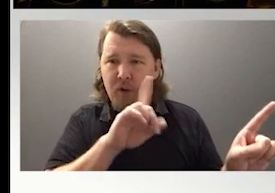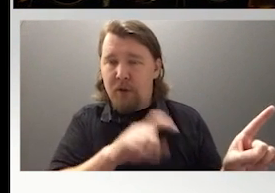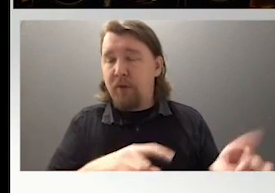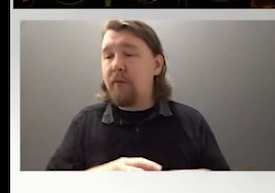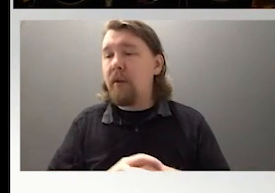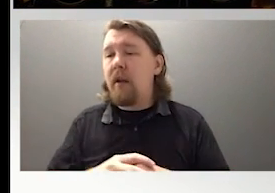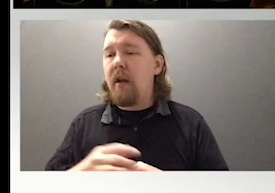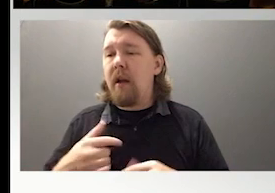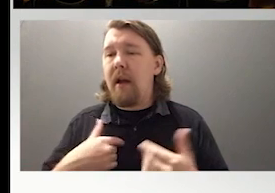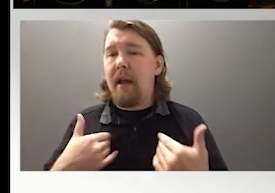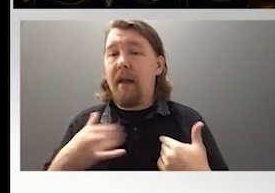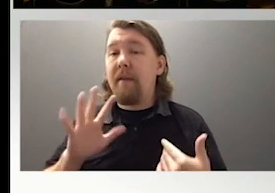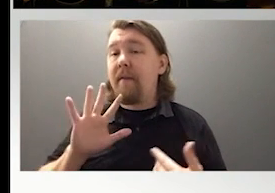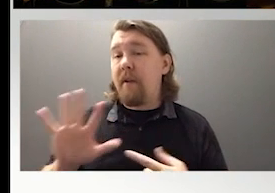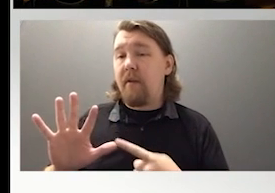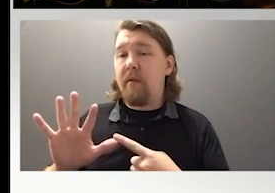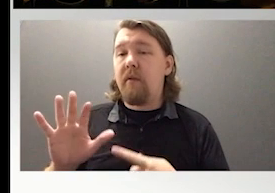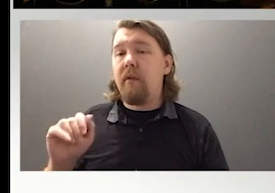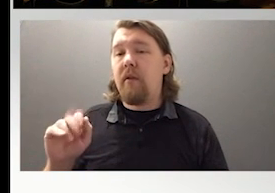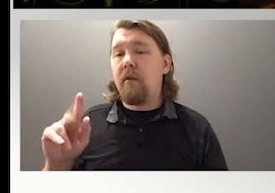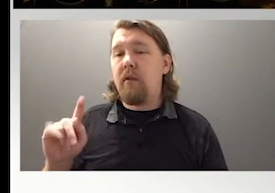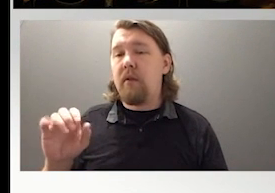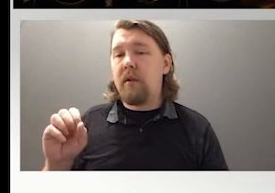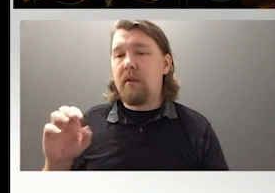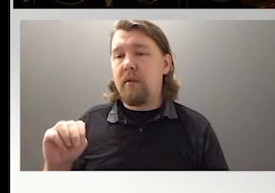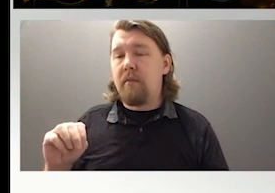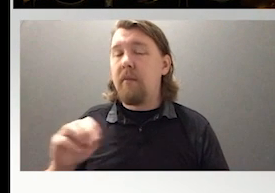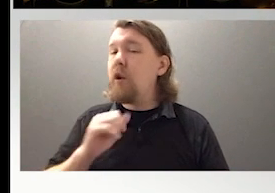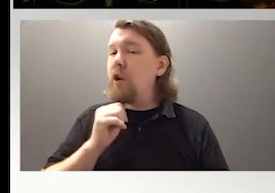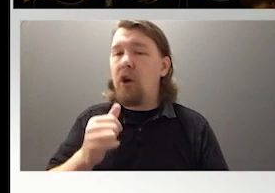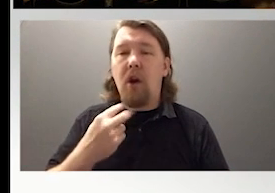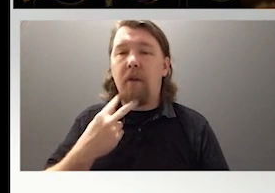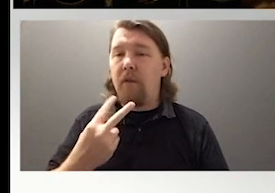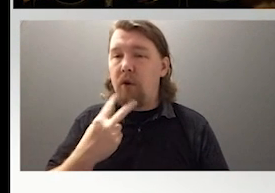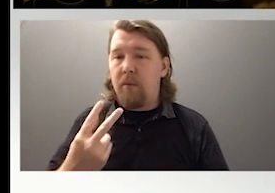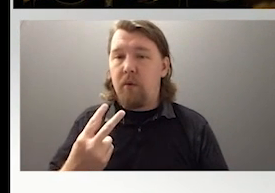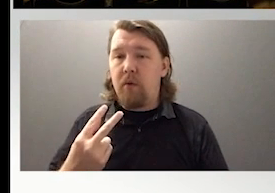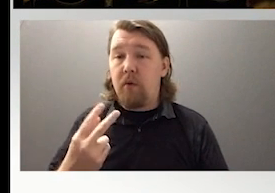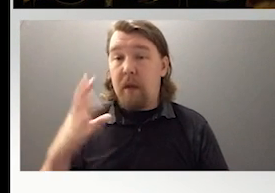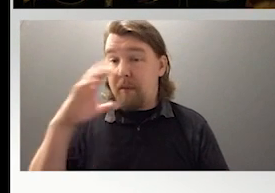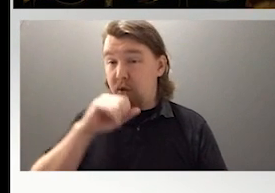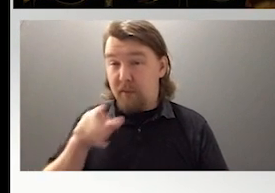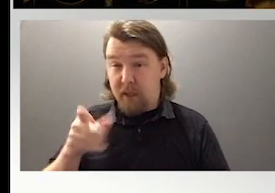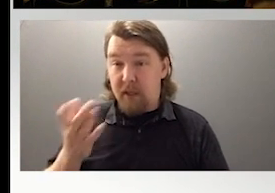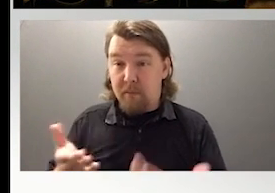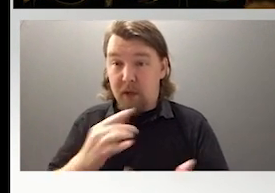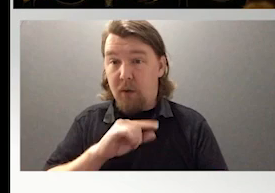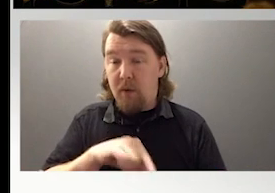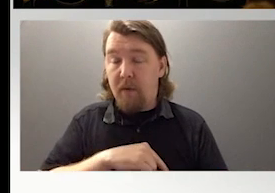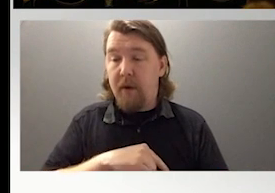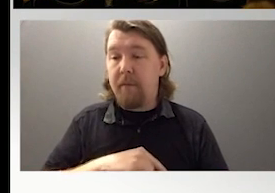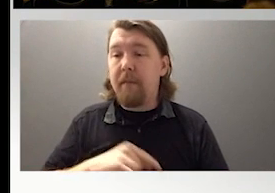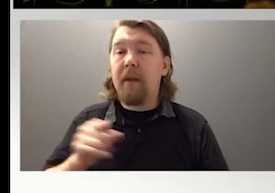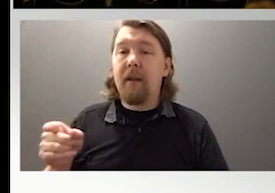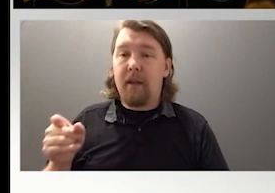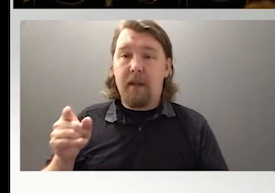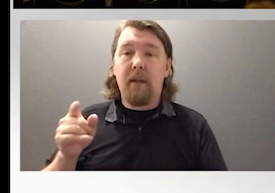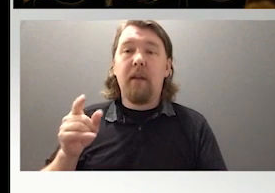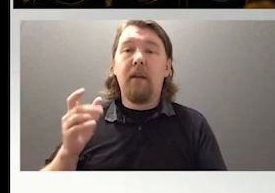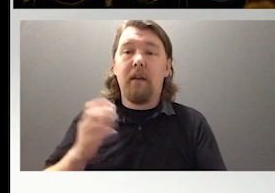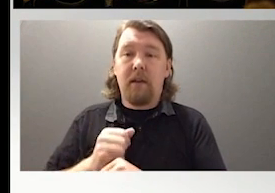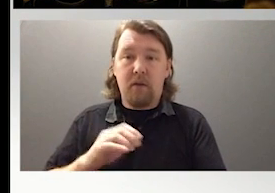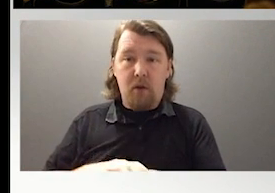I have a 5-year-old with autism, nonverbal, so I'm assuming he might qualify. He gets on the waiting list.